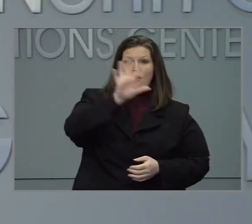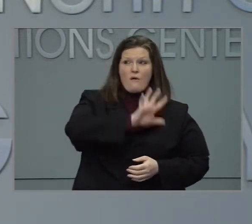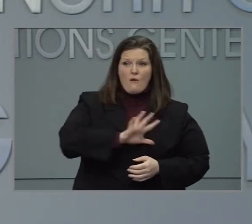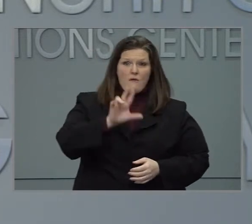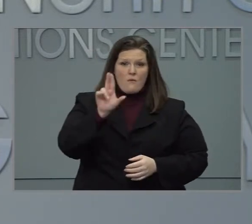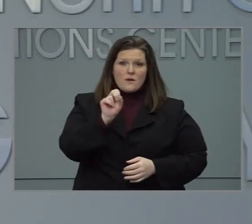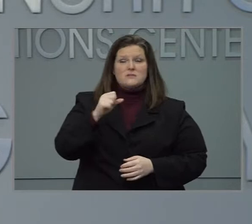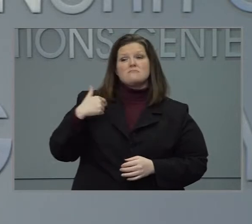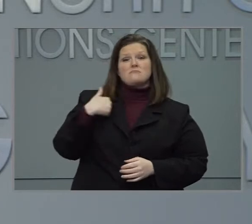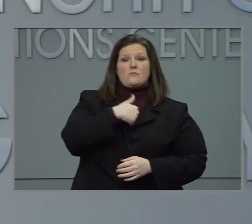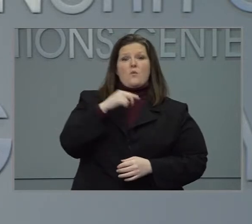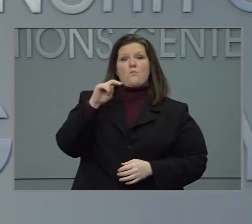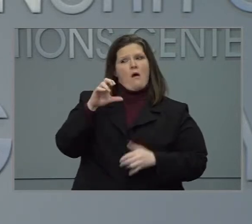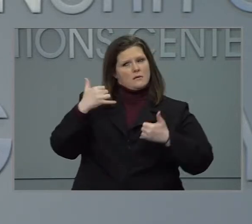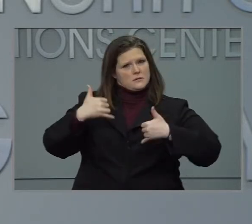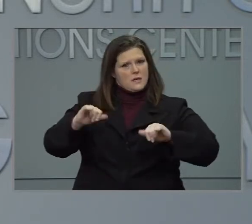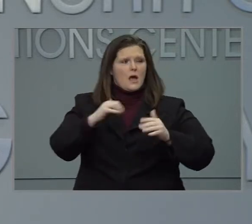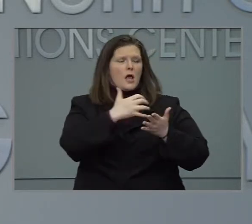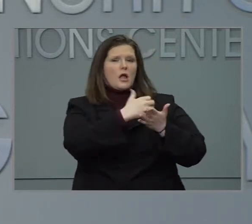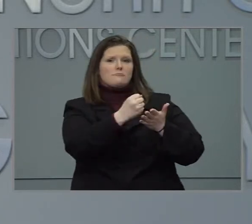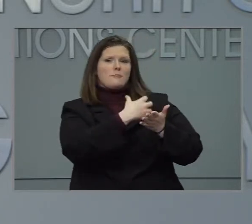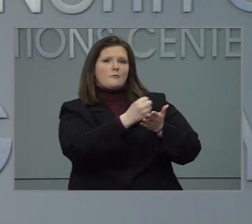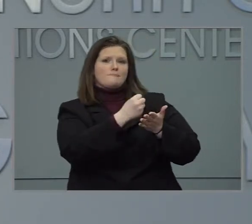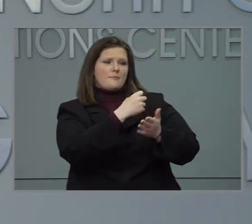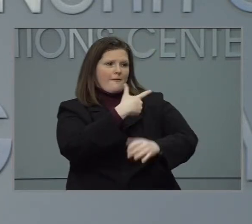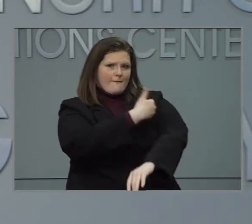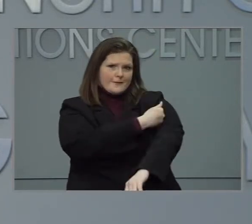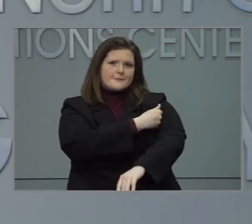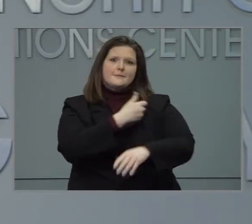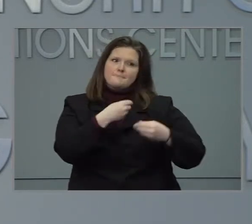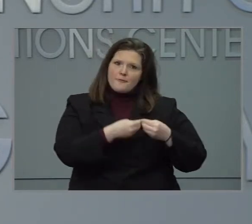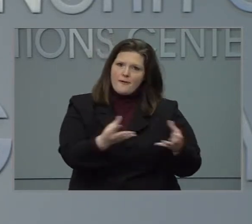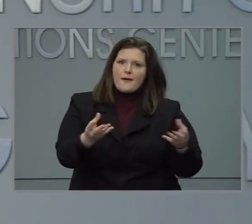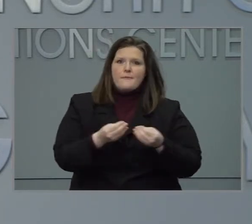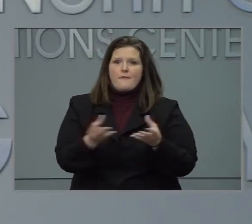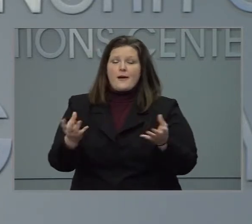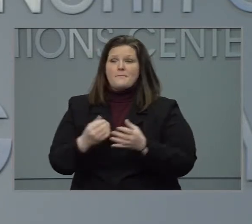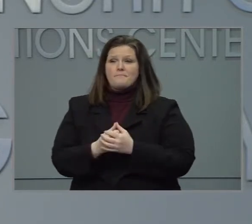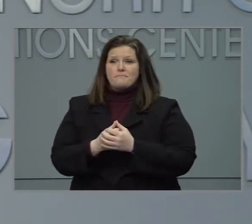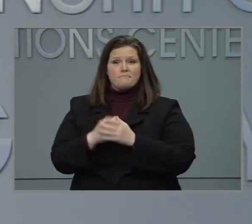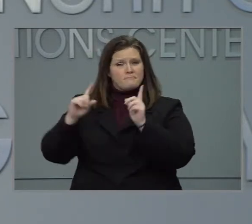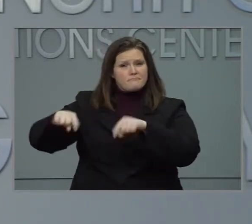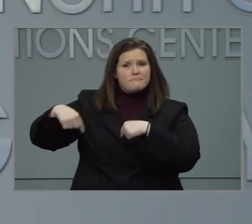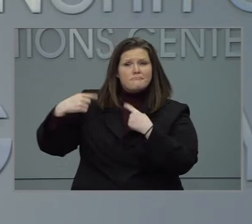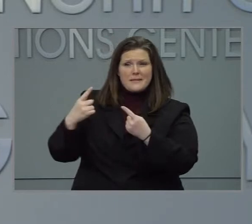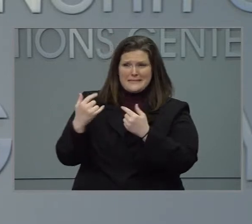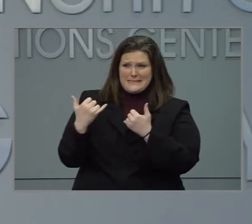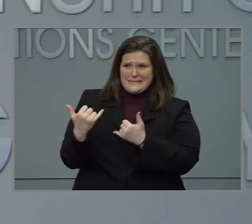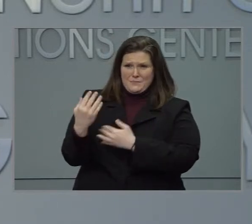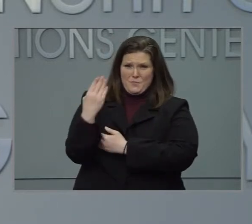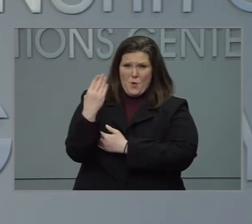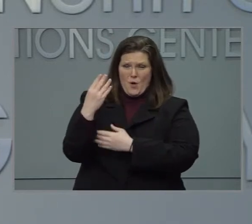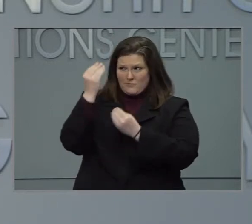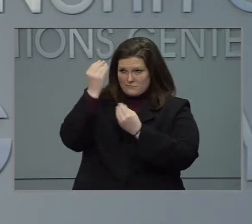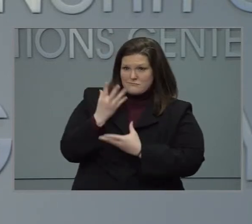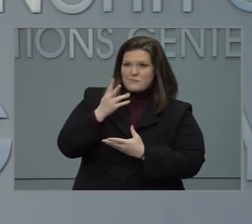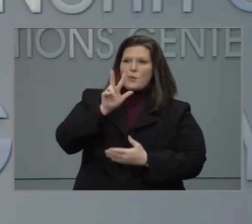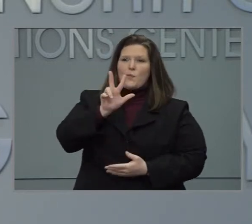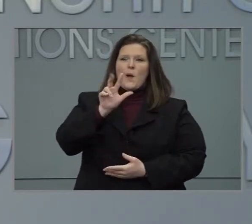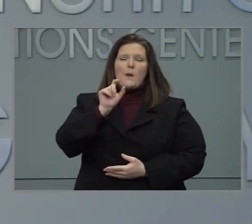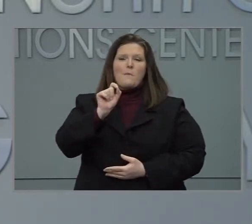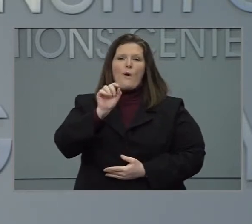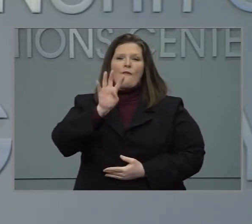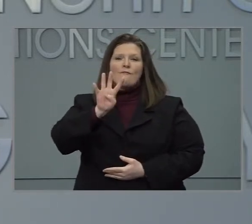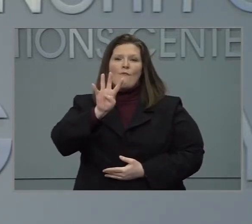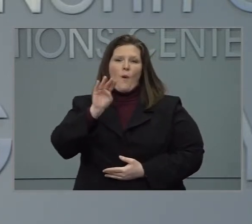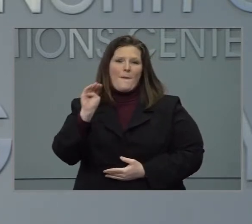into arms. As of this morning, we've administered over 3.4 million doses, and